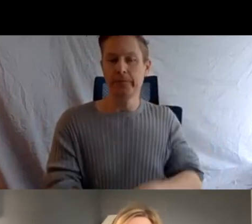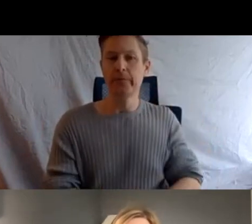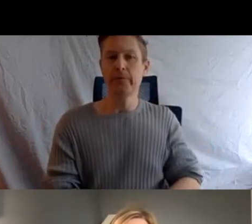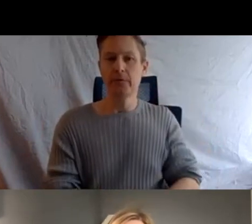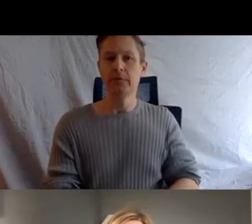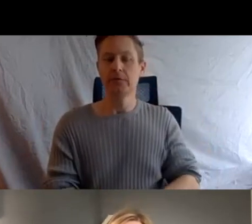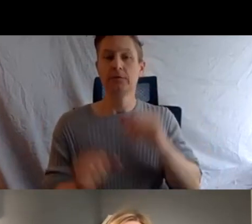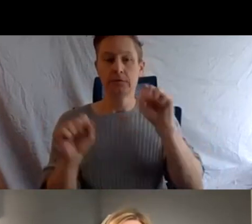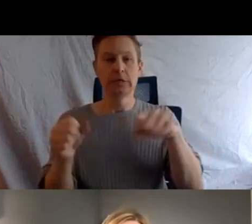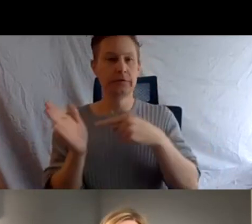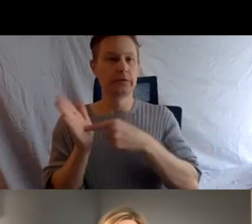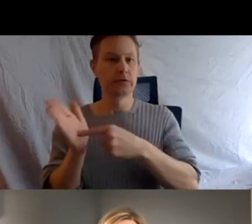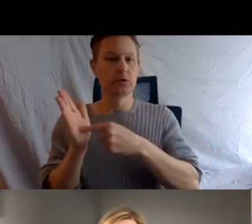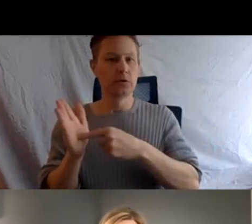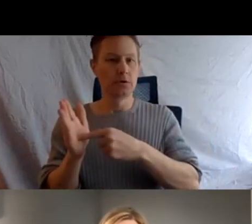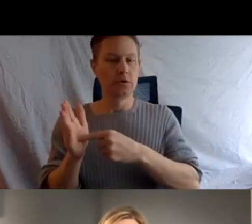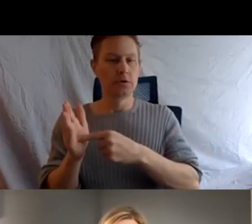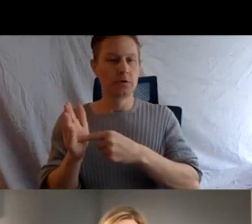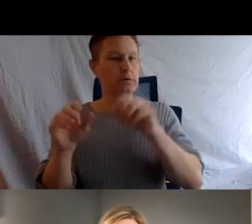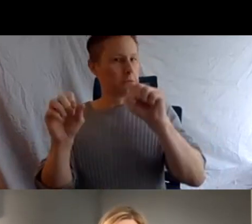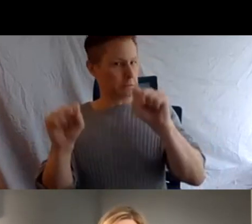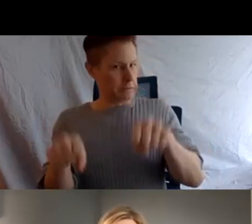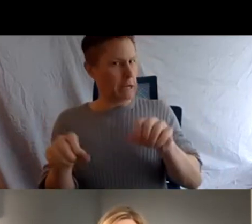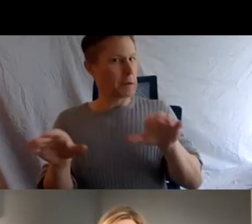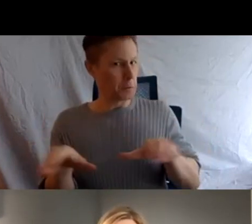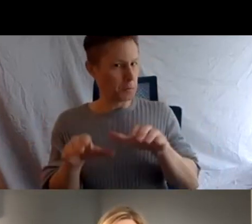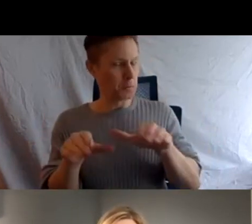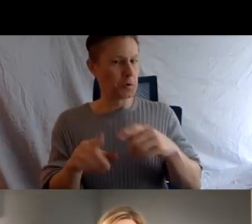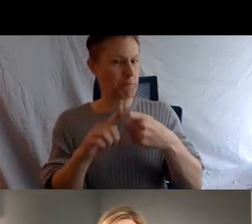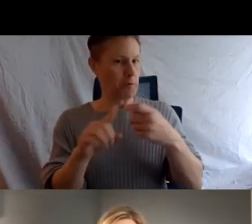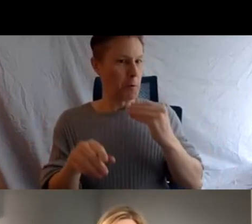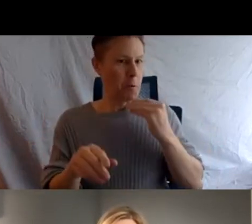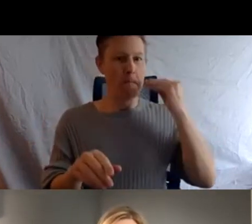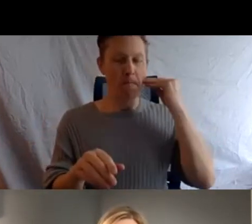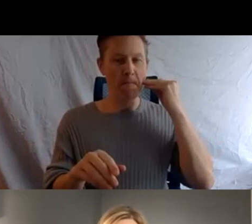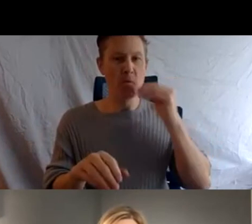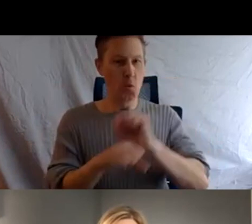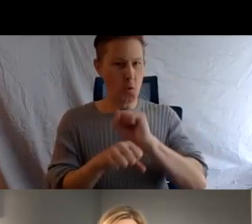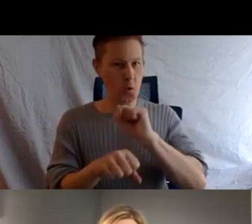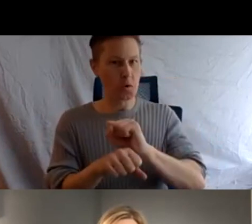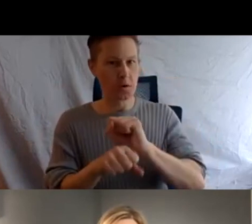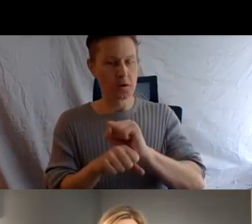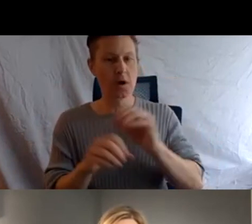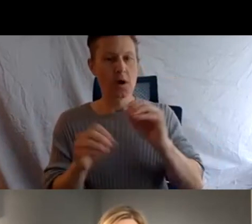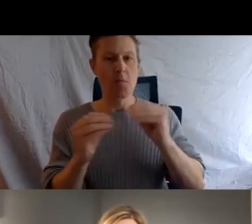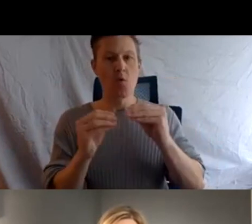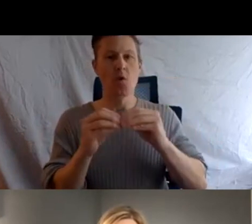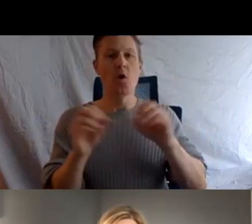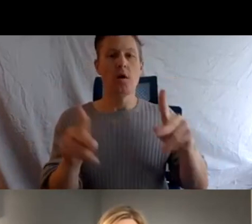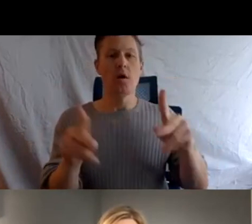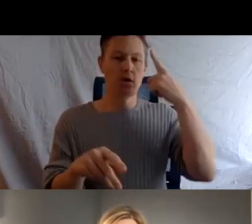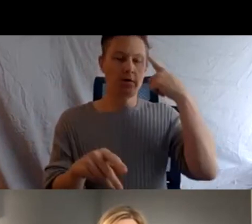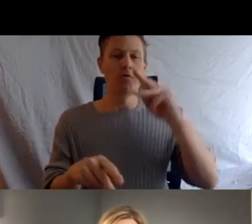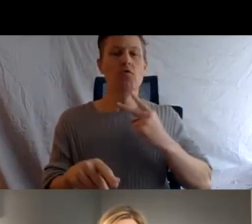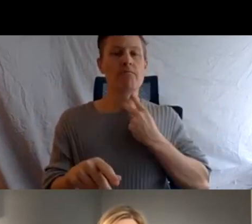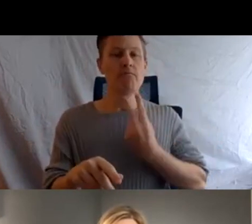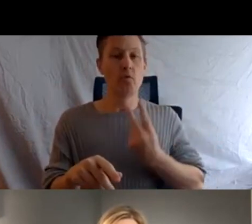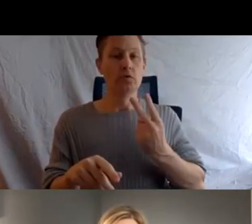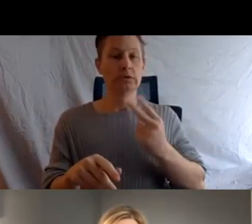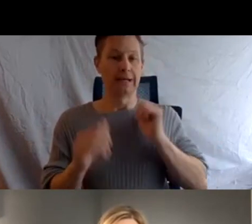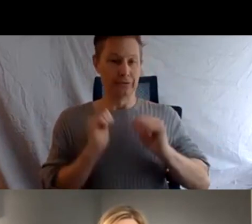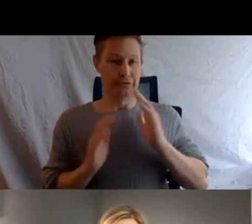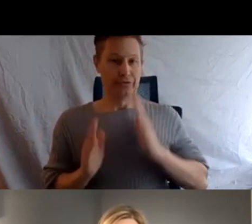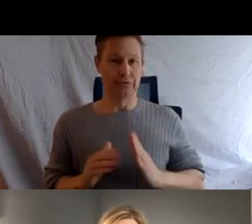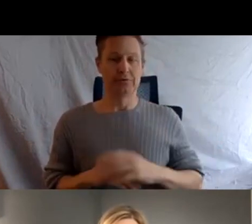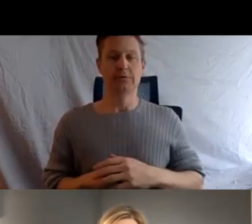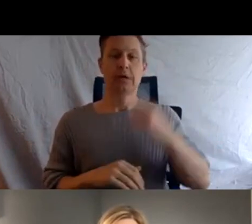show that, hey, we can do this, from home, and, more opportunity for voice actors. And I think for